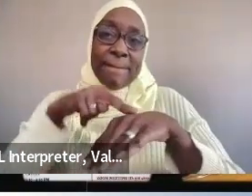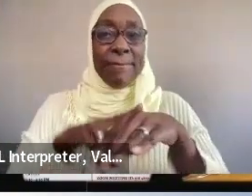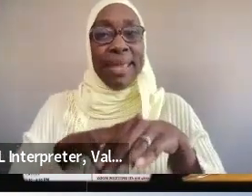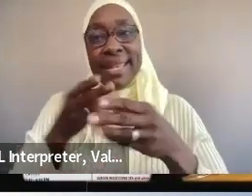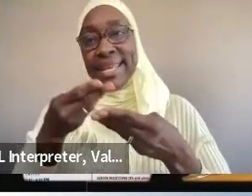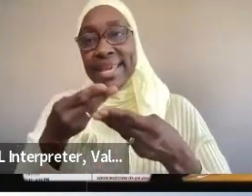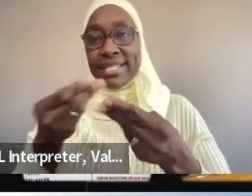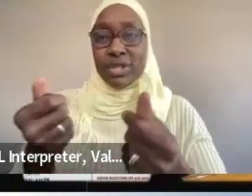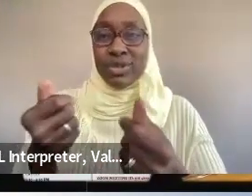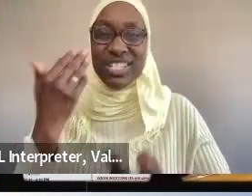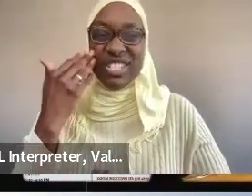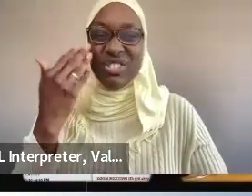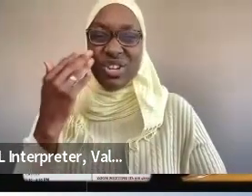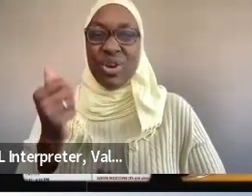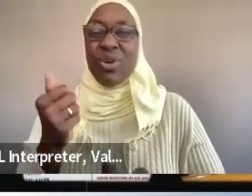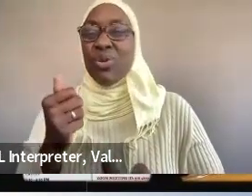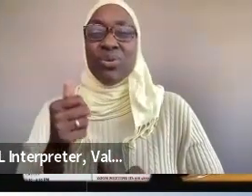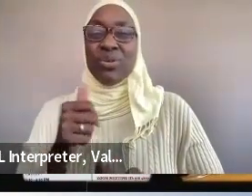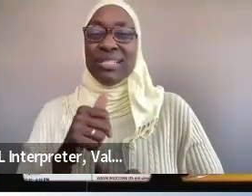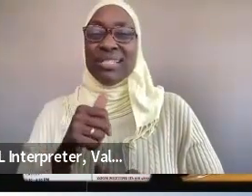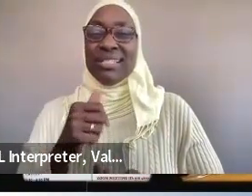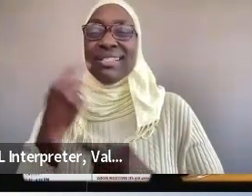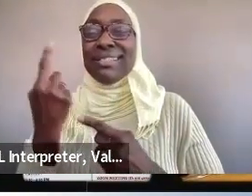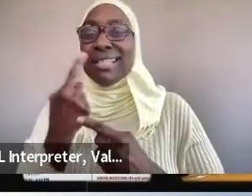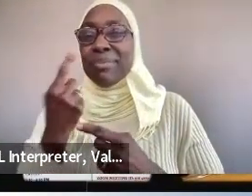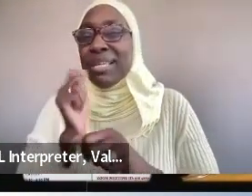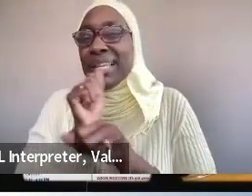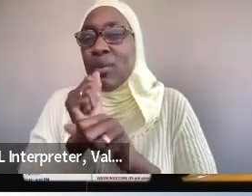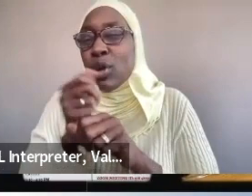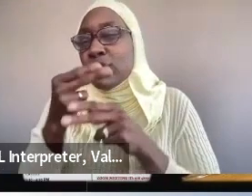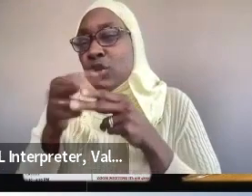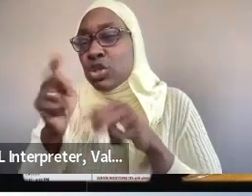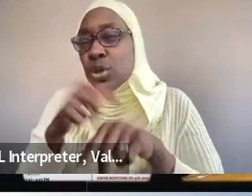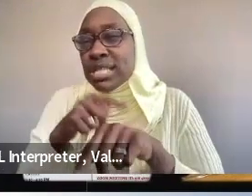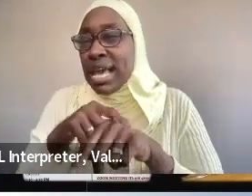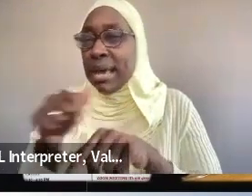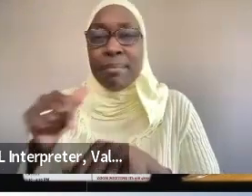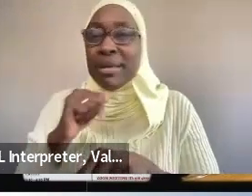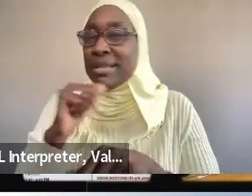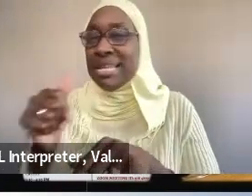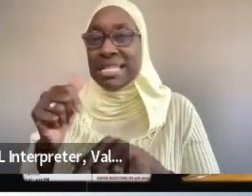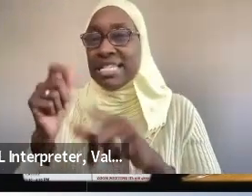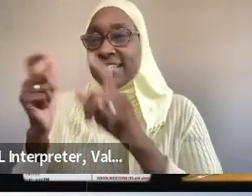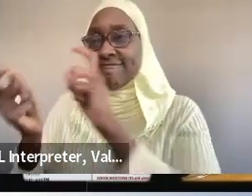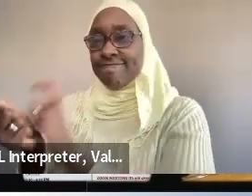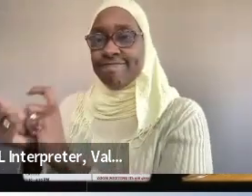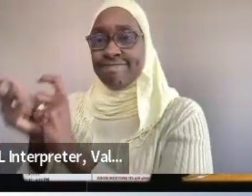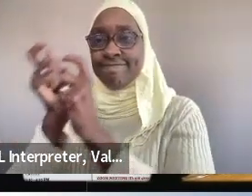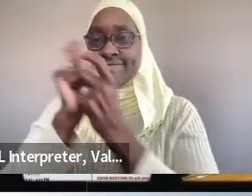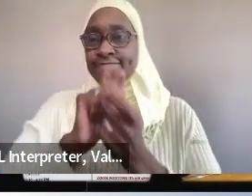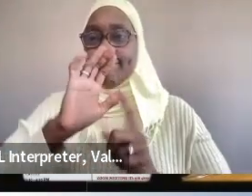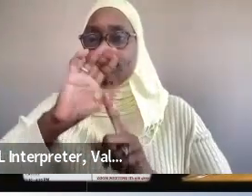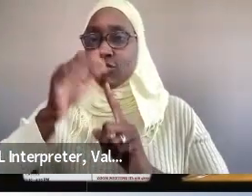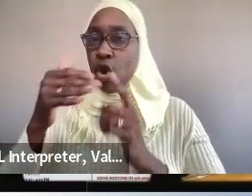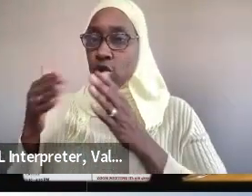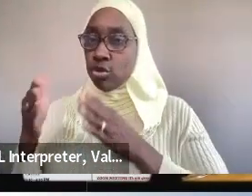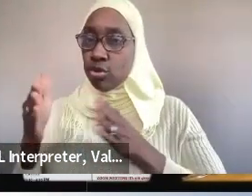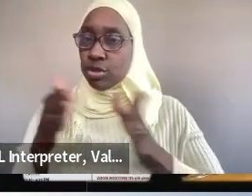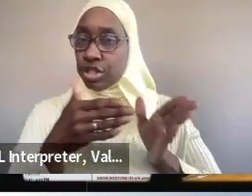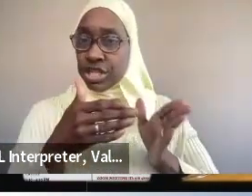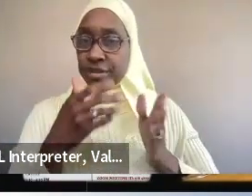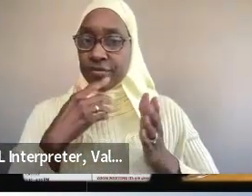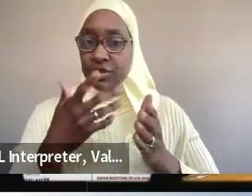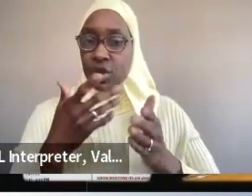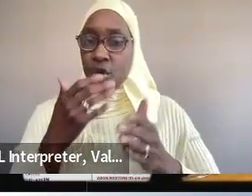shift. So when we're sort of advocating for this deeper cultural shift, that has been